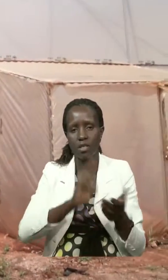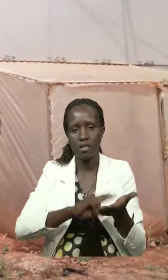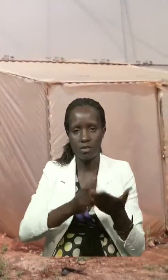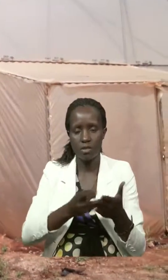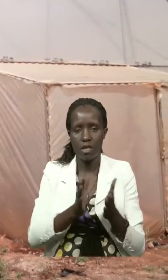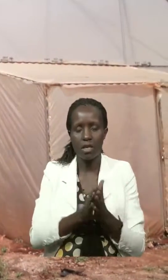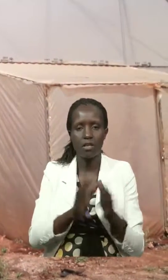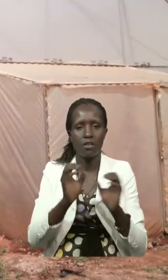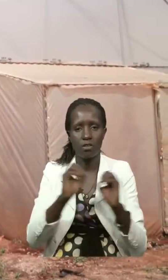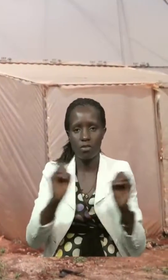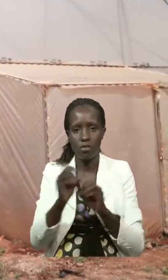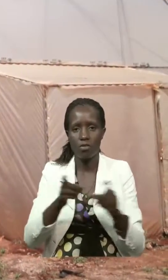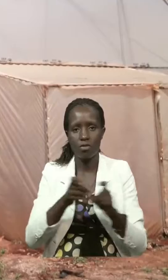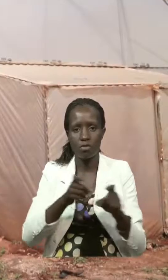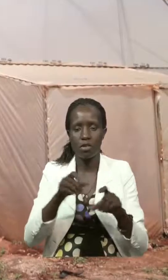controlled environments.